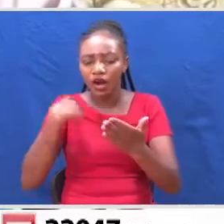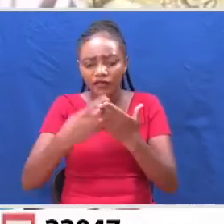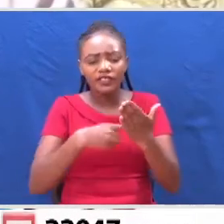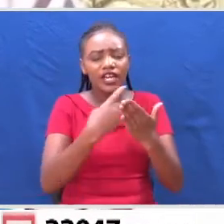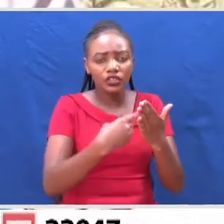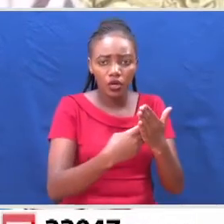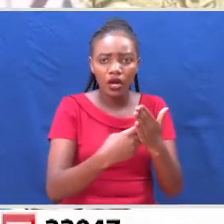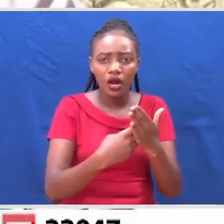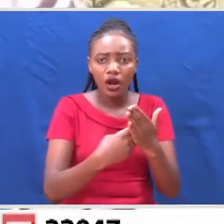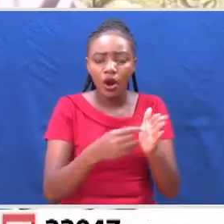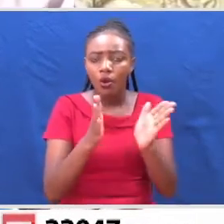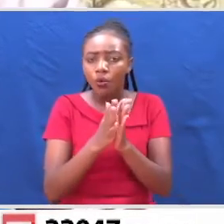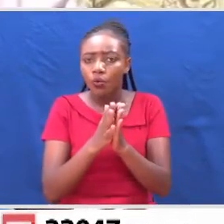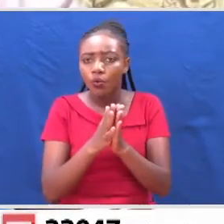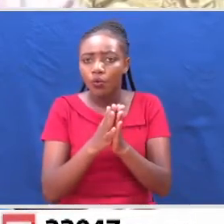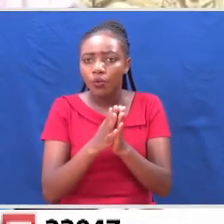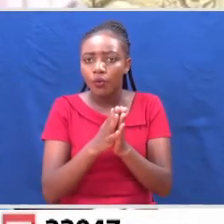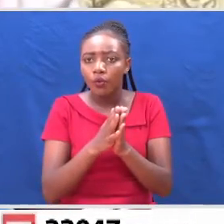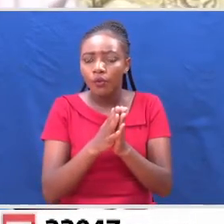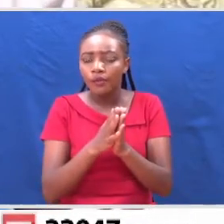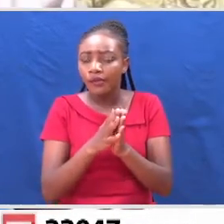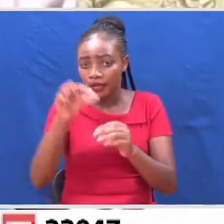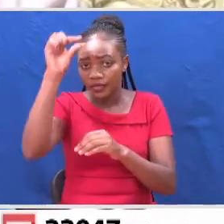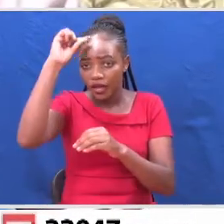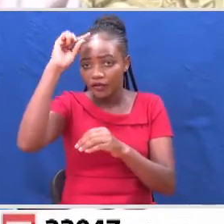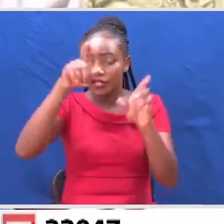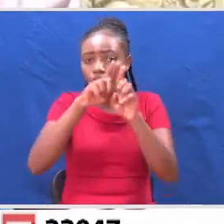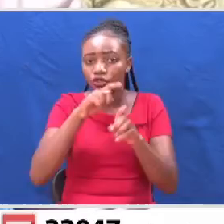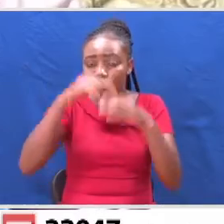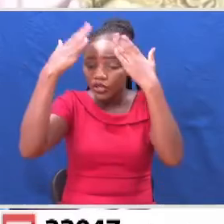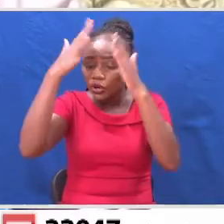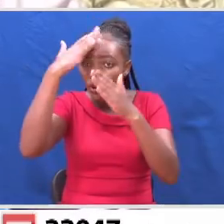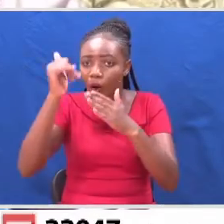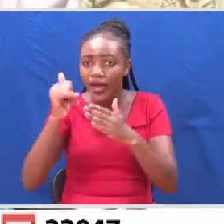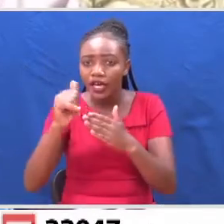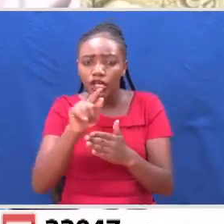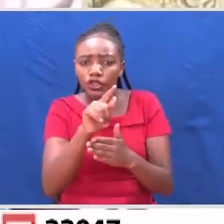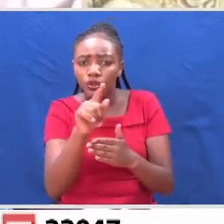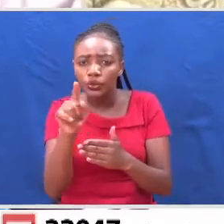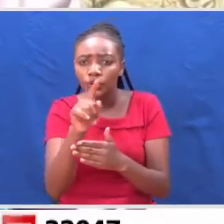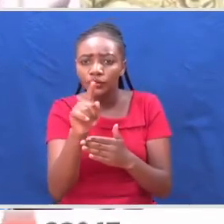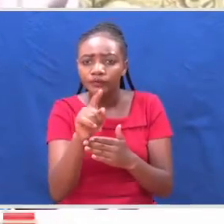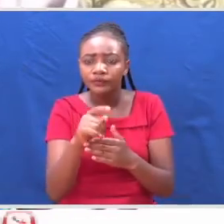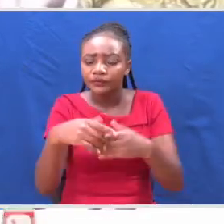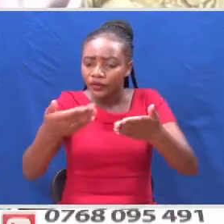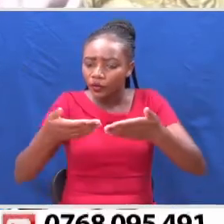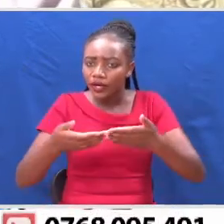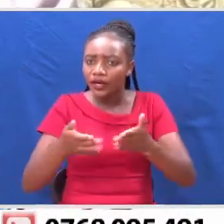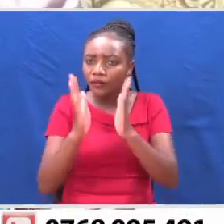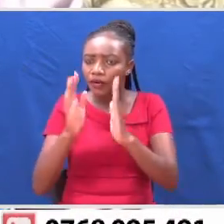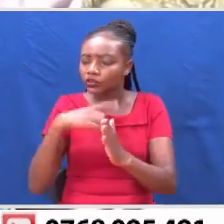dialogue. We do not understand the reason as to why you would invite someone who does not even